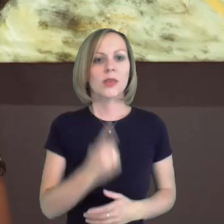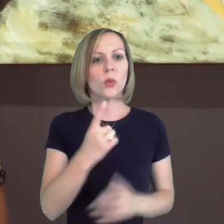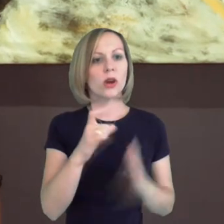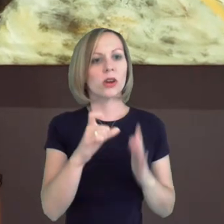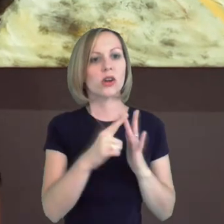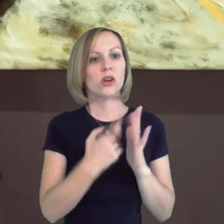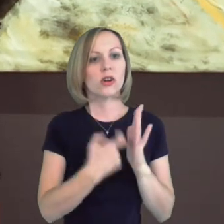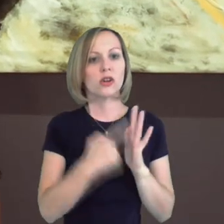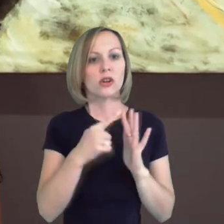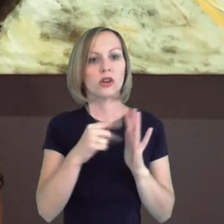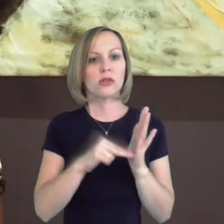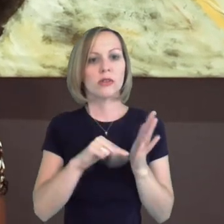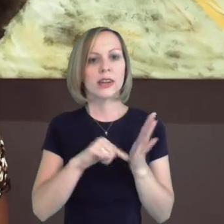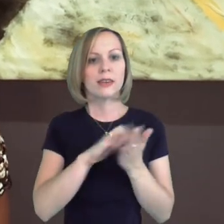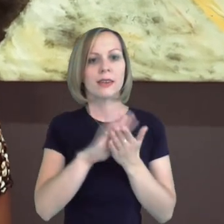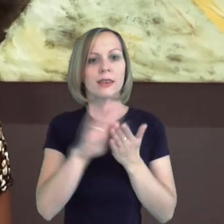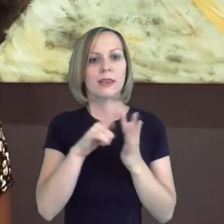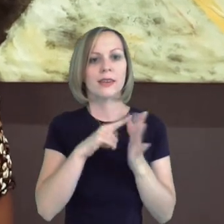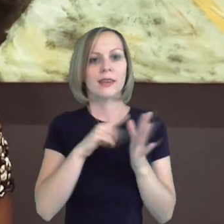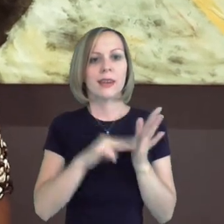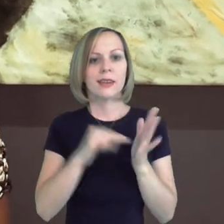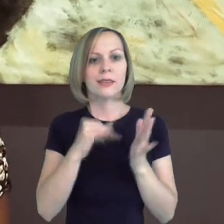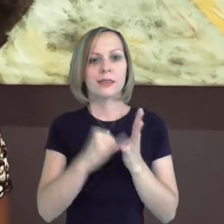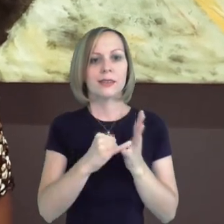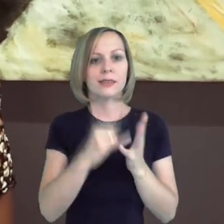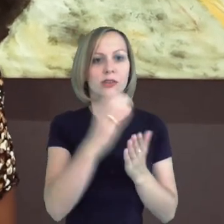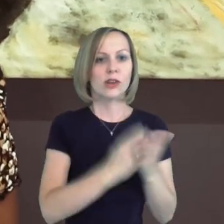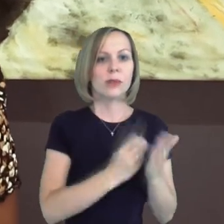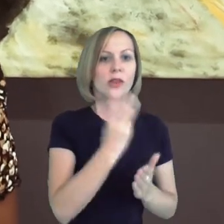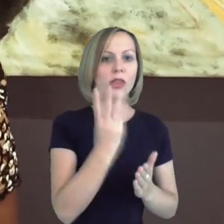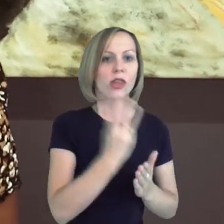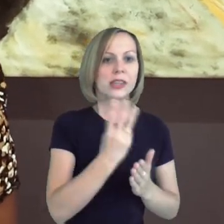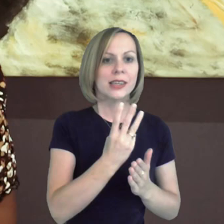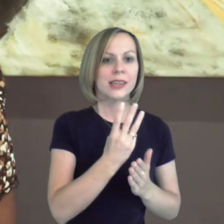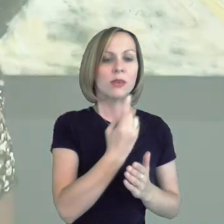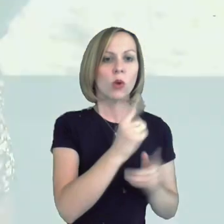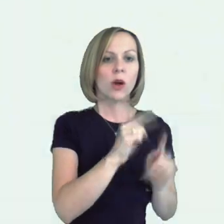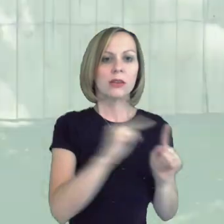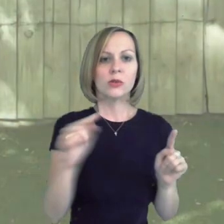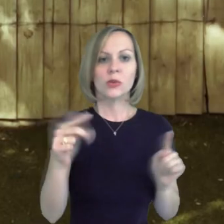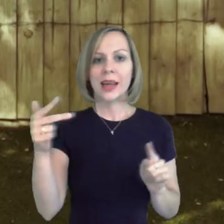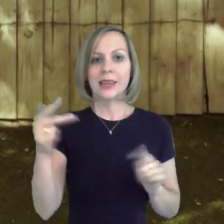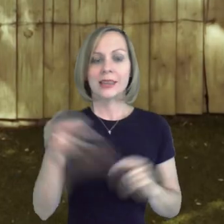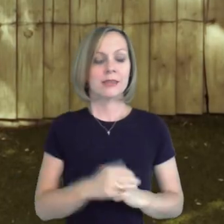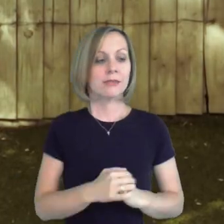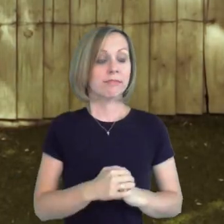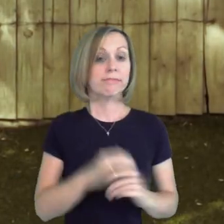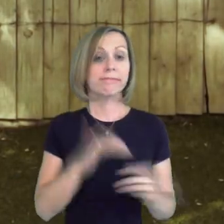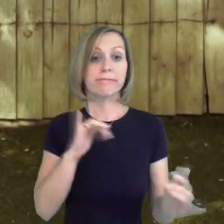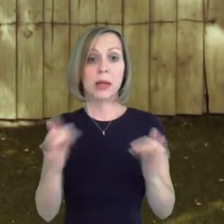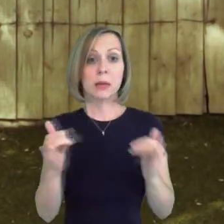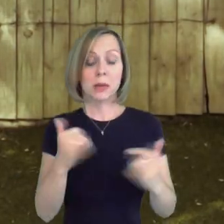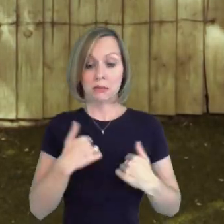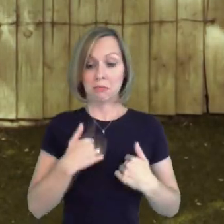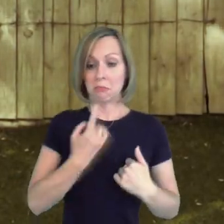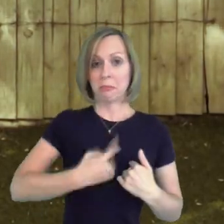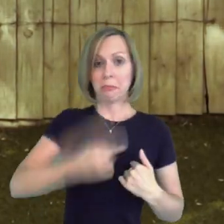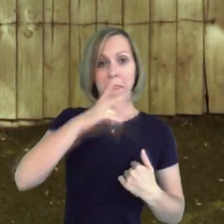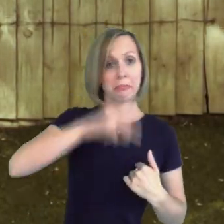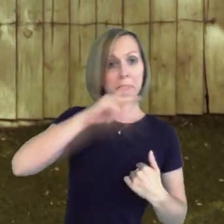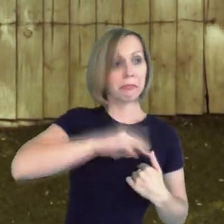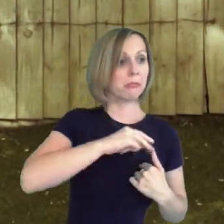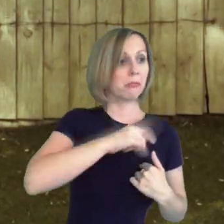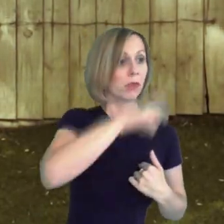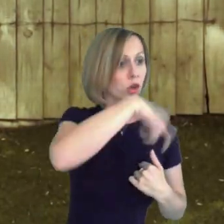1 Corinthians chapter 13, verse 1 to 8. I may be able to speak the languages of human